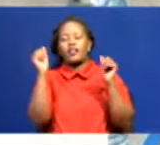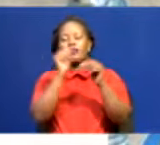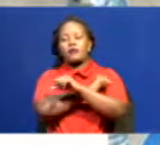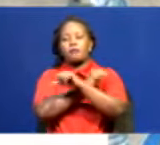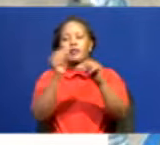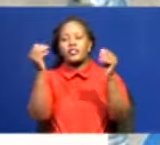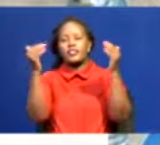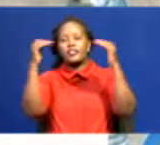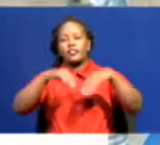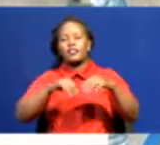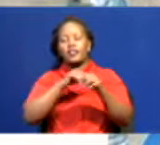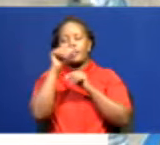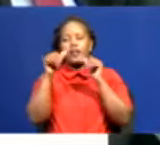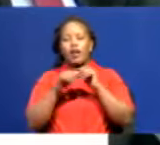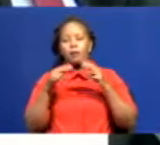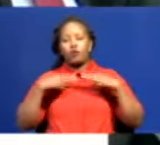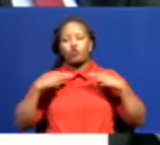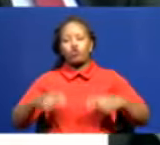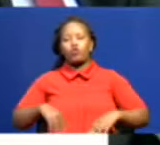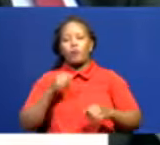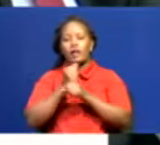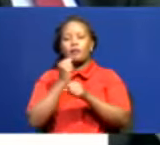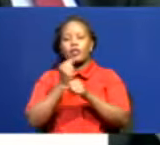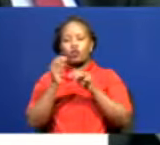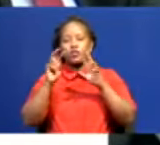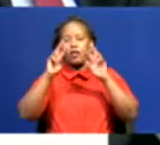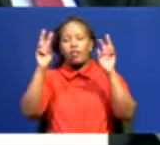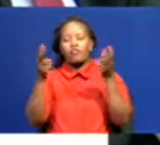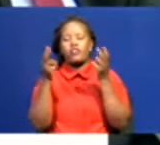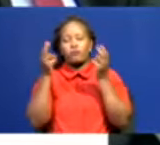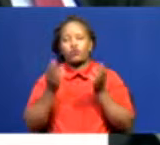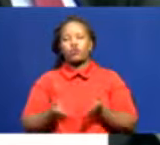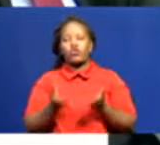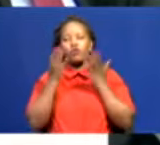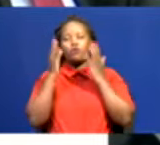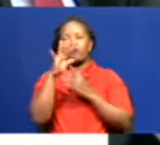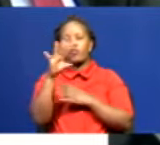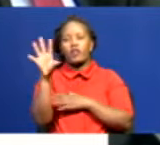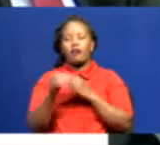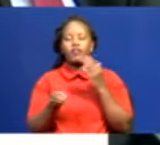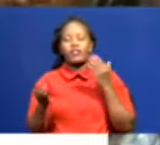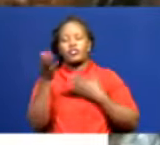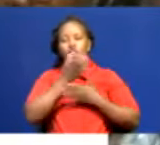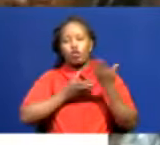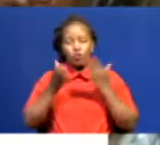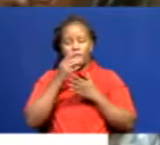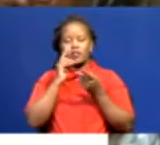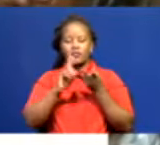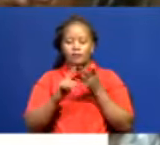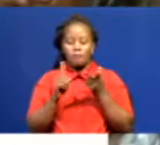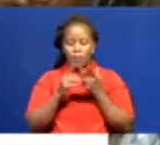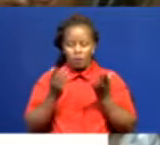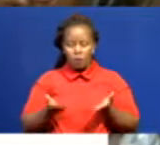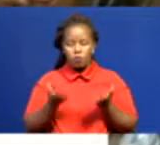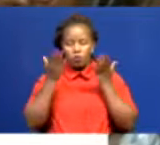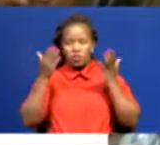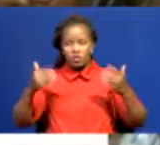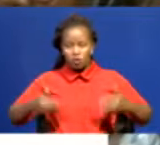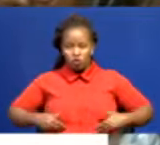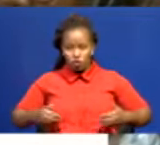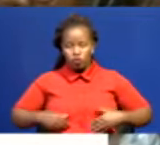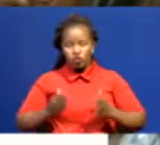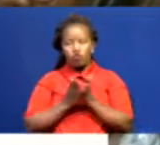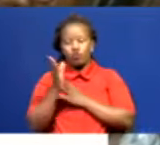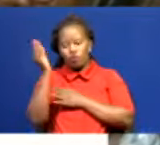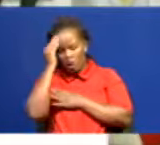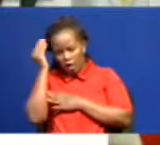Summit on Human Capital under the theme Accelerating Africa's Economic Growth, Boosting Youth Productivity by Improving Learning and